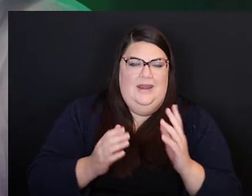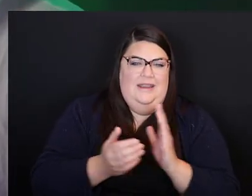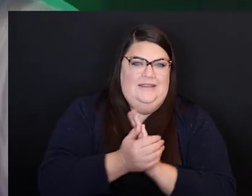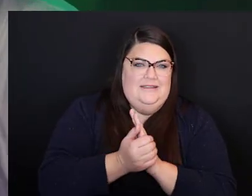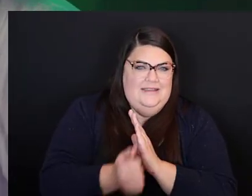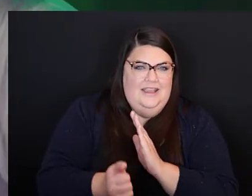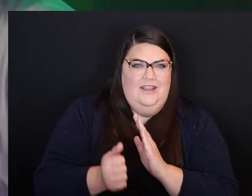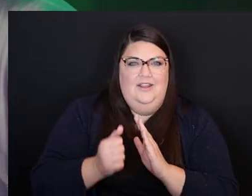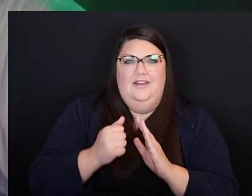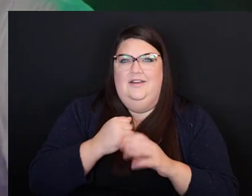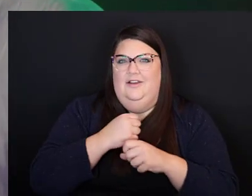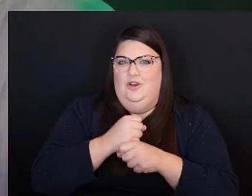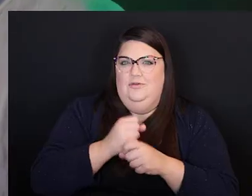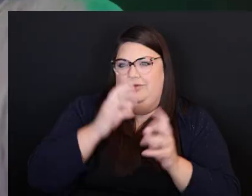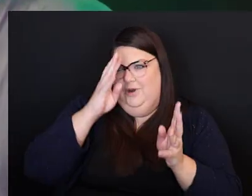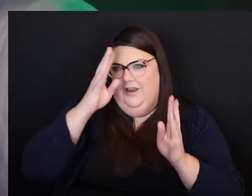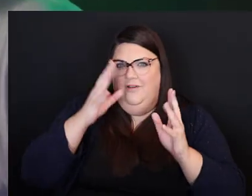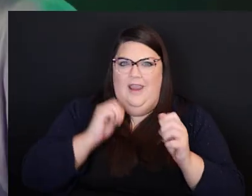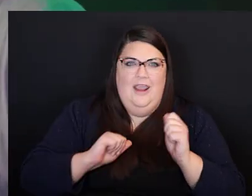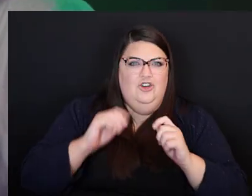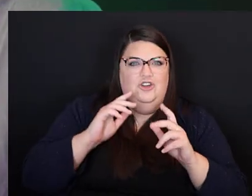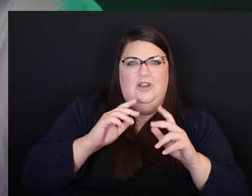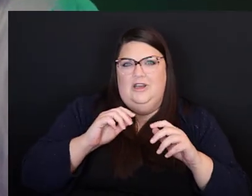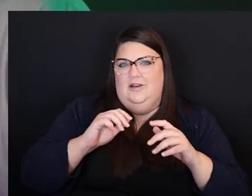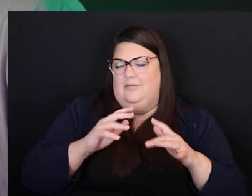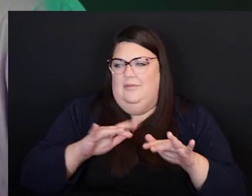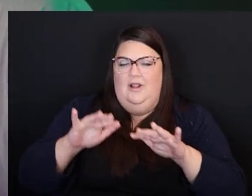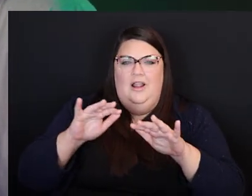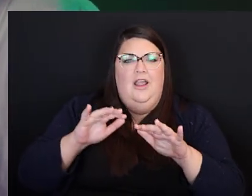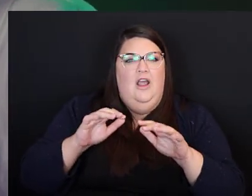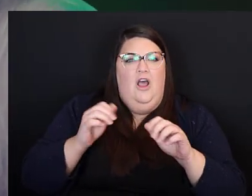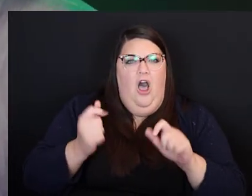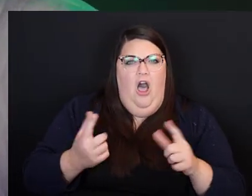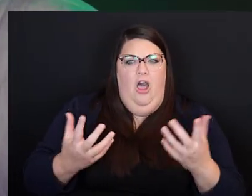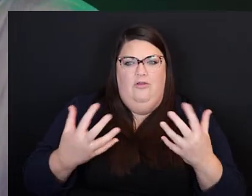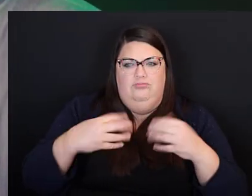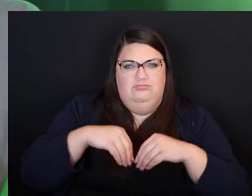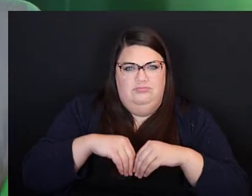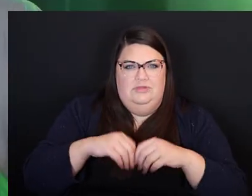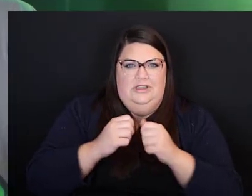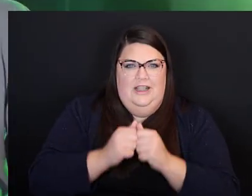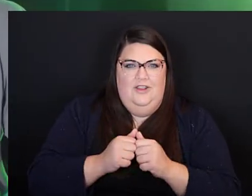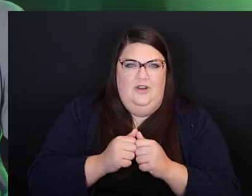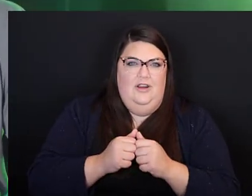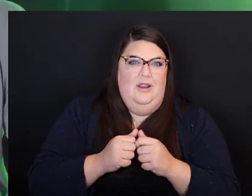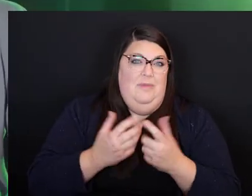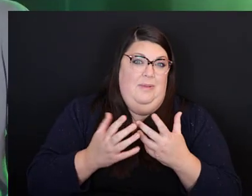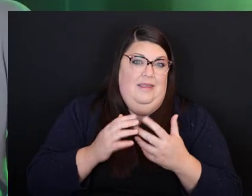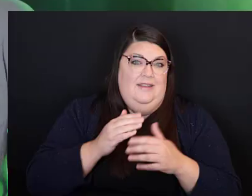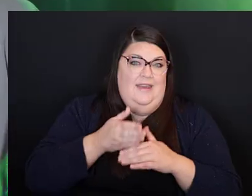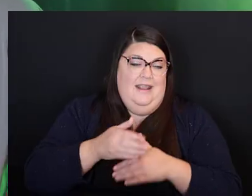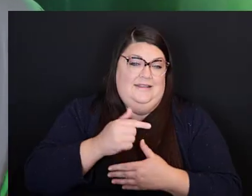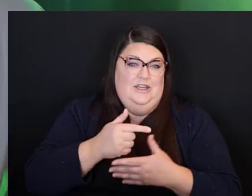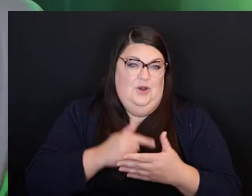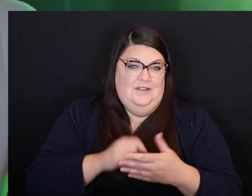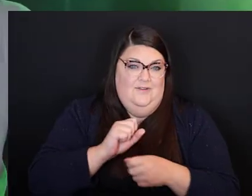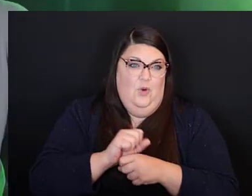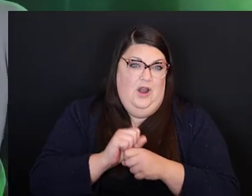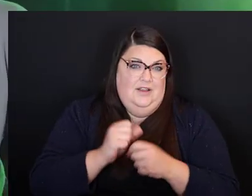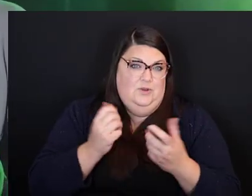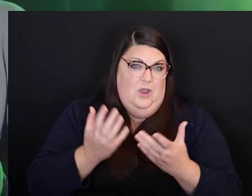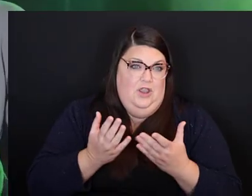skilled filmmakers, videographers, camera people, actors, performers, and what that could offer as the next series of works after